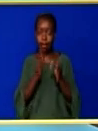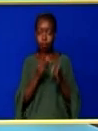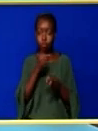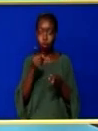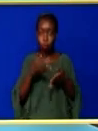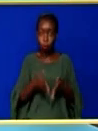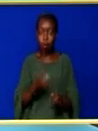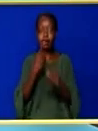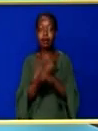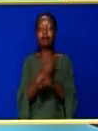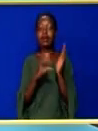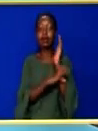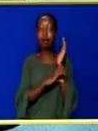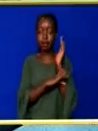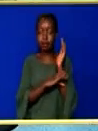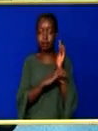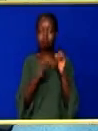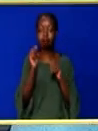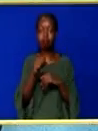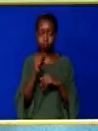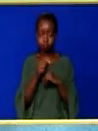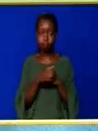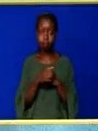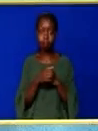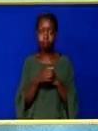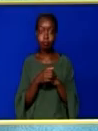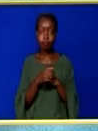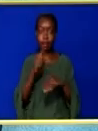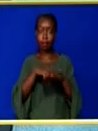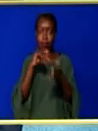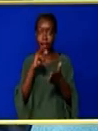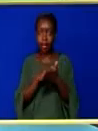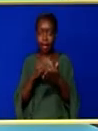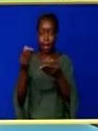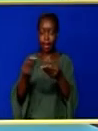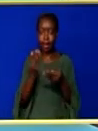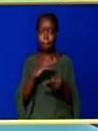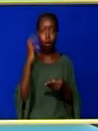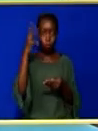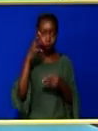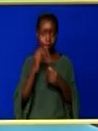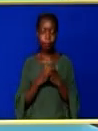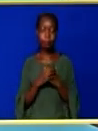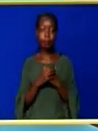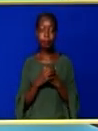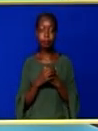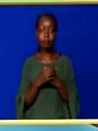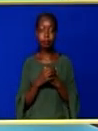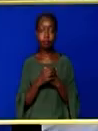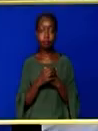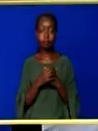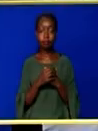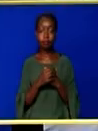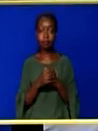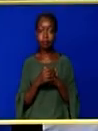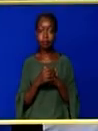born in a different country. Yes. So at that stage, it will be revoked. Yes. Wow. So, Mr. If the